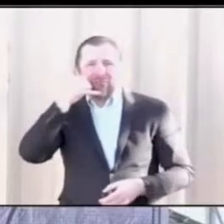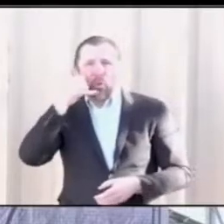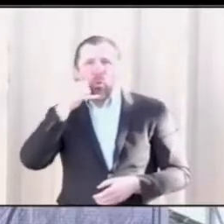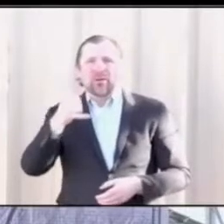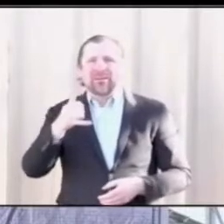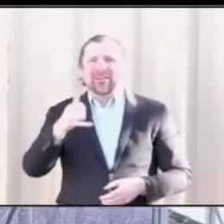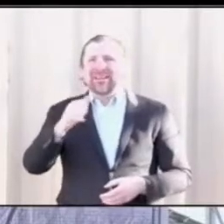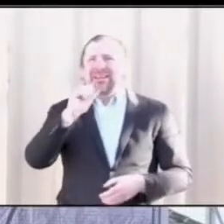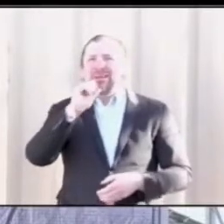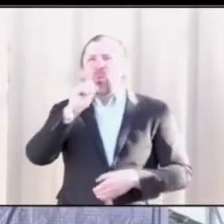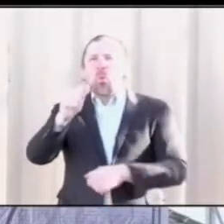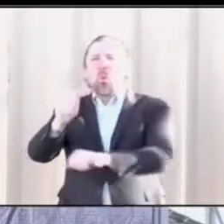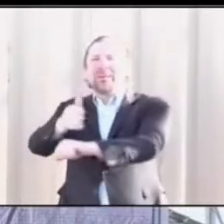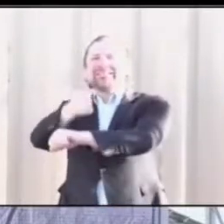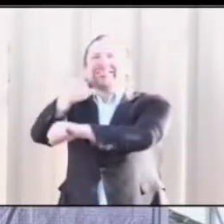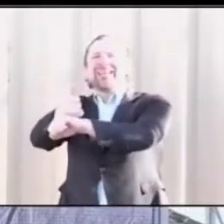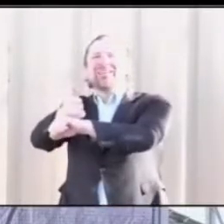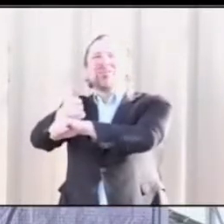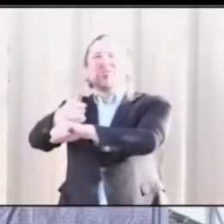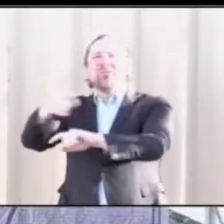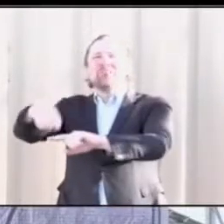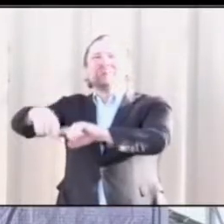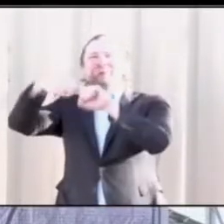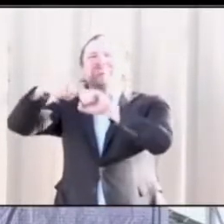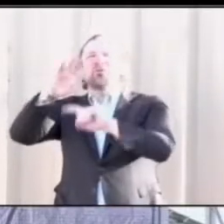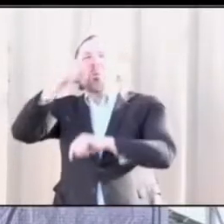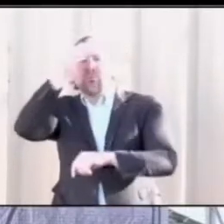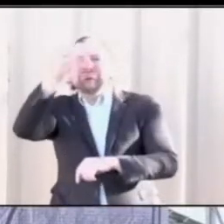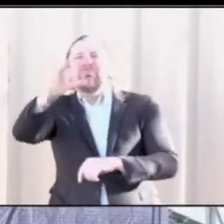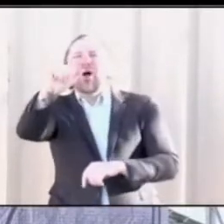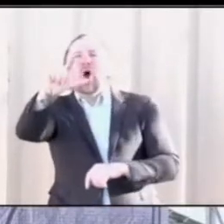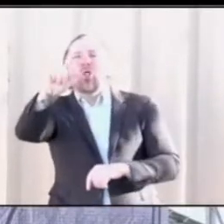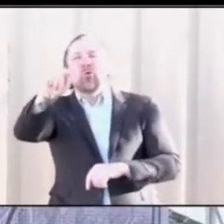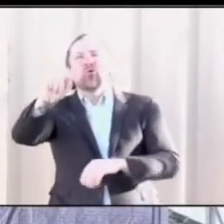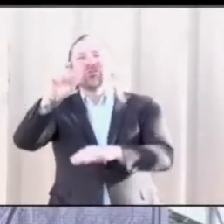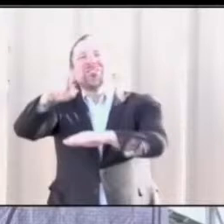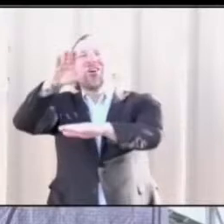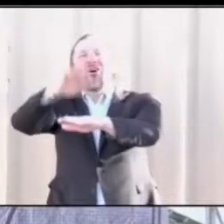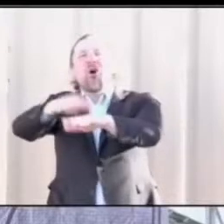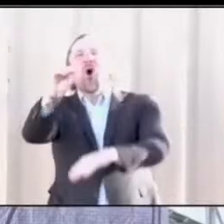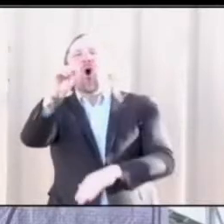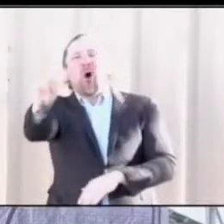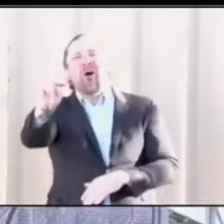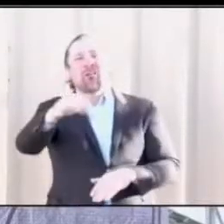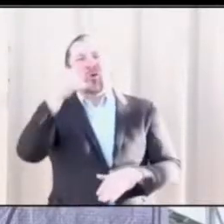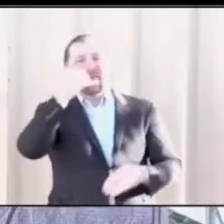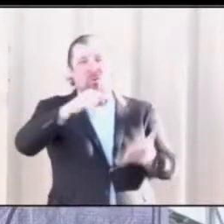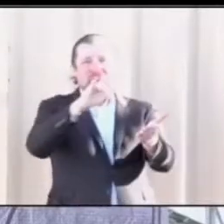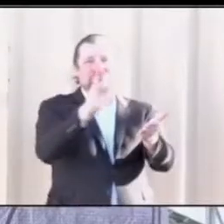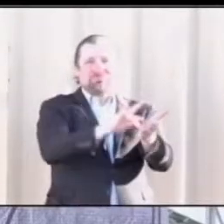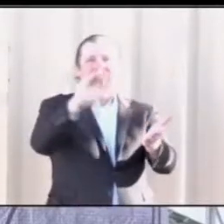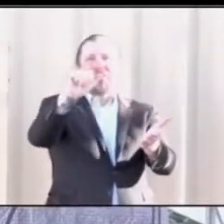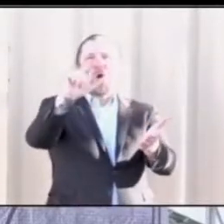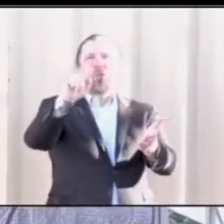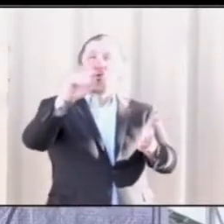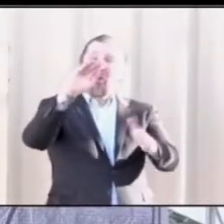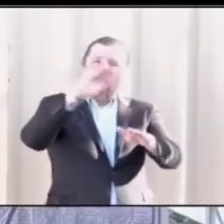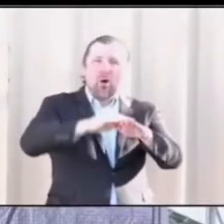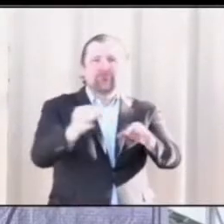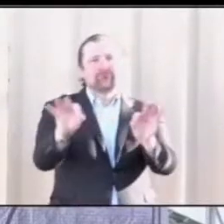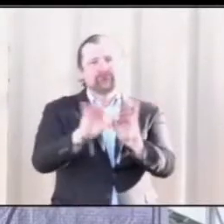not set to prohibit any type of alerts in the event of an evacuation or evacuation warning or